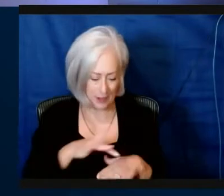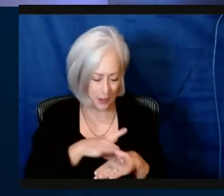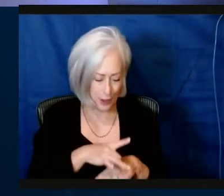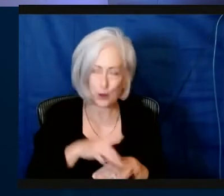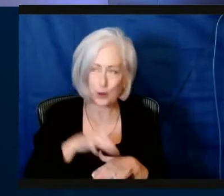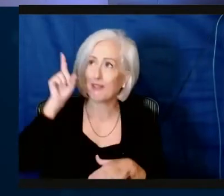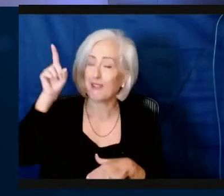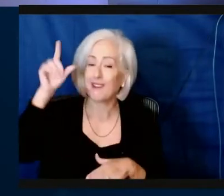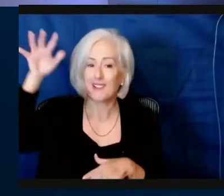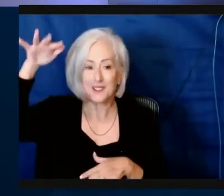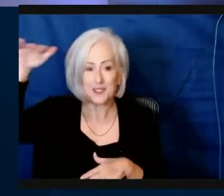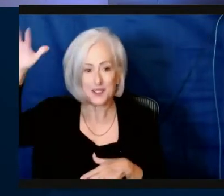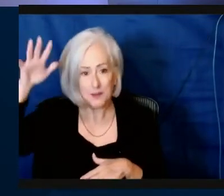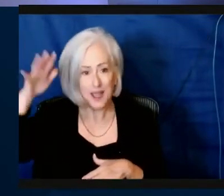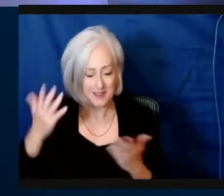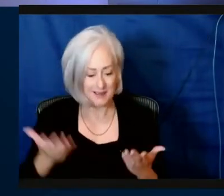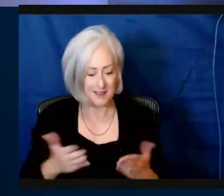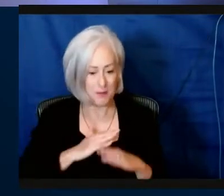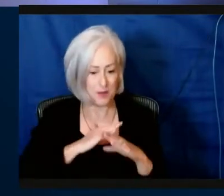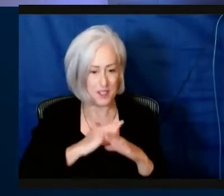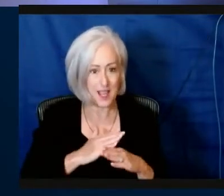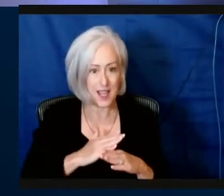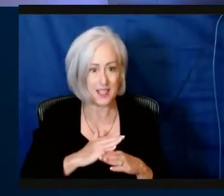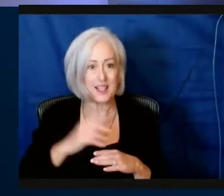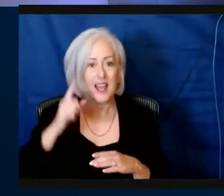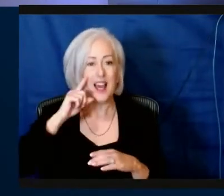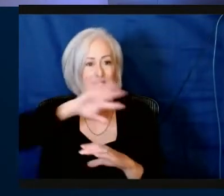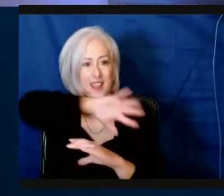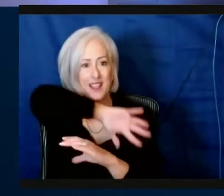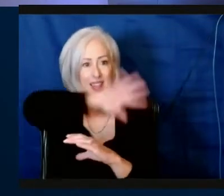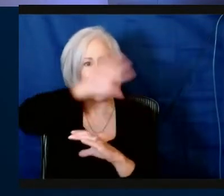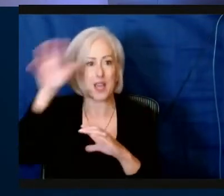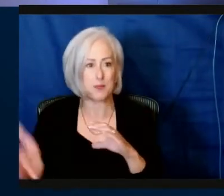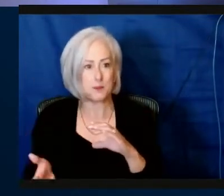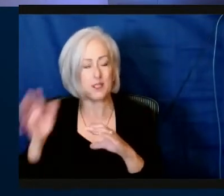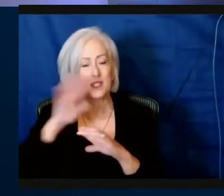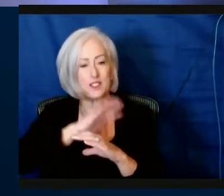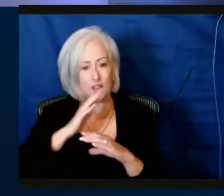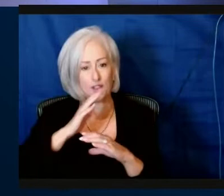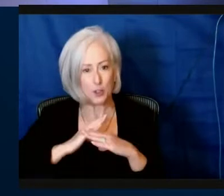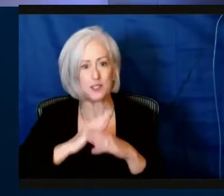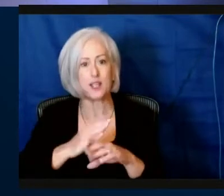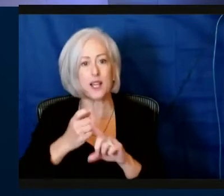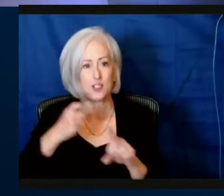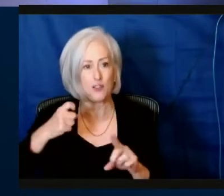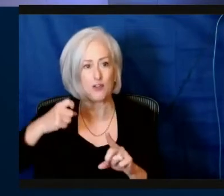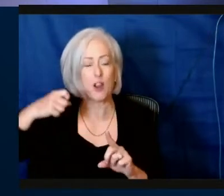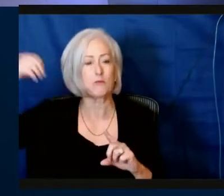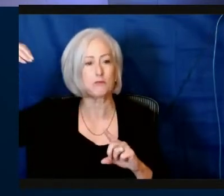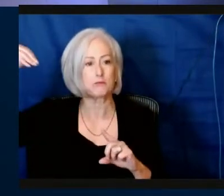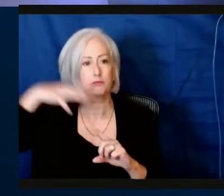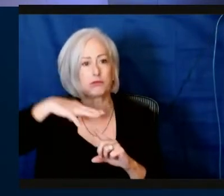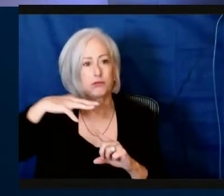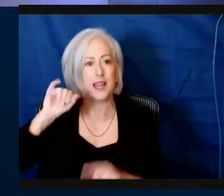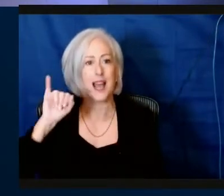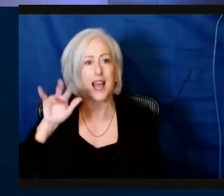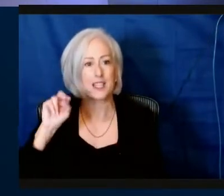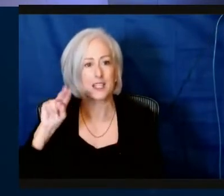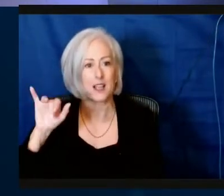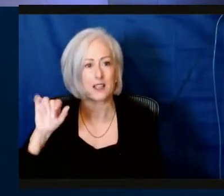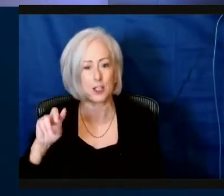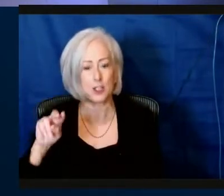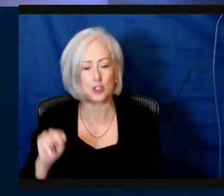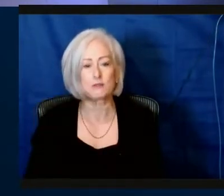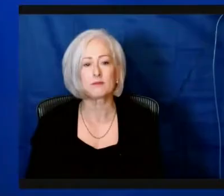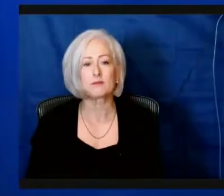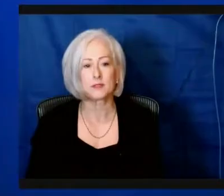protected, because I think the atmosphere protects us from a lot of this bad ionizing radiation. So, all right, the desire to one day colonize in space drives